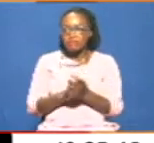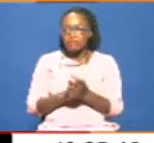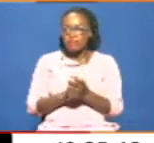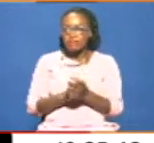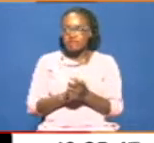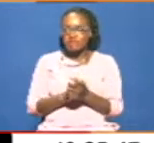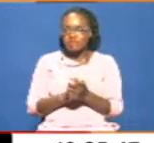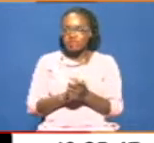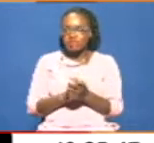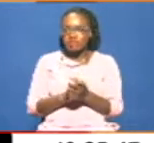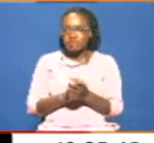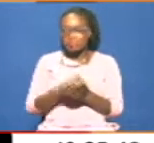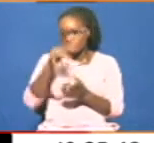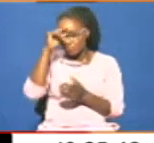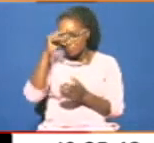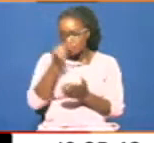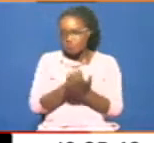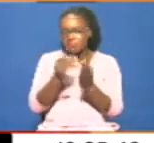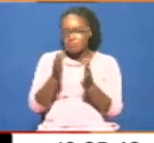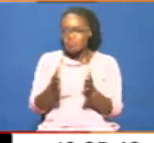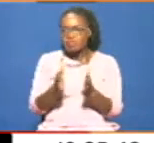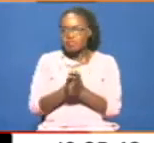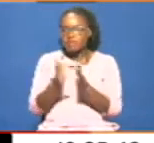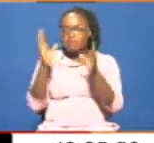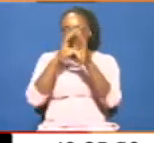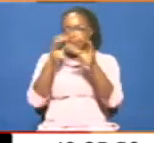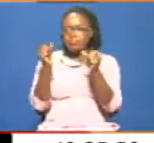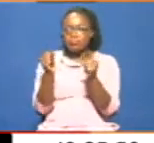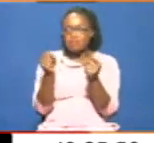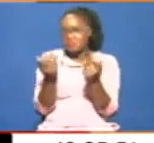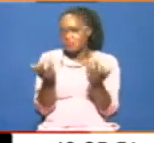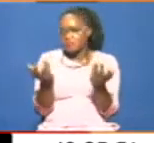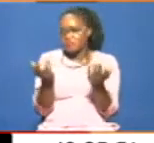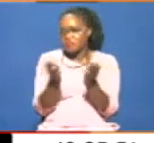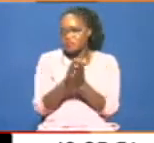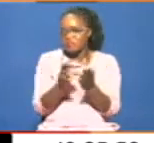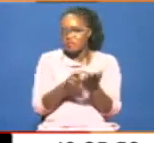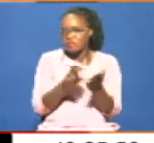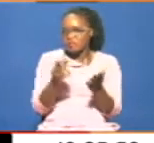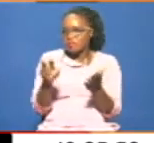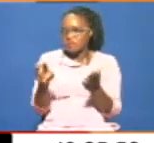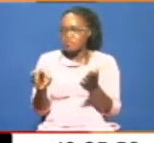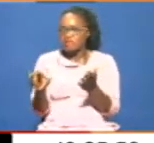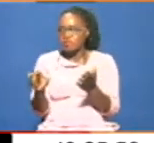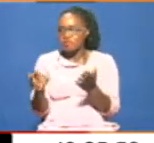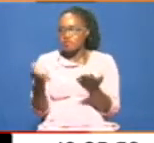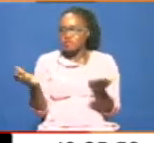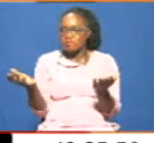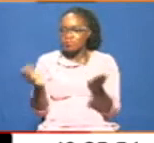a number of government officials, even president, there's going to be a transition in there. Mm-hmm.